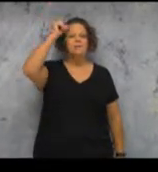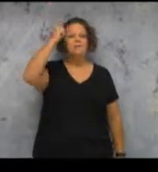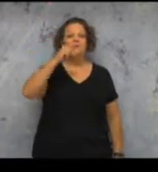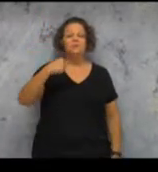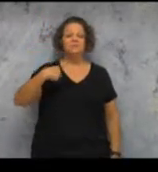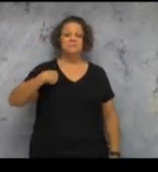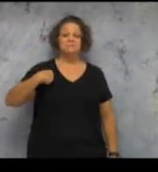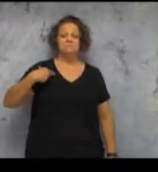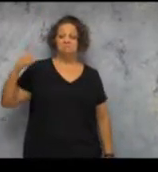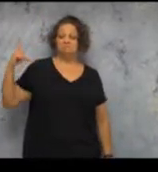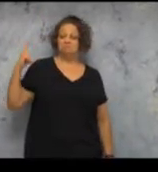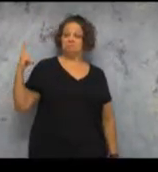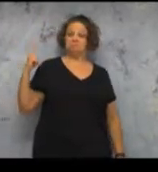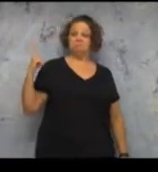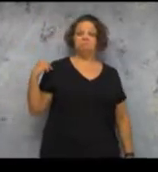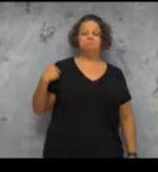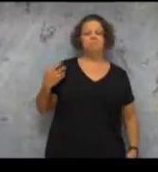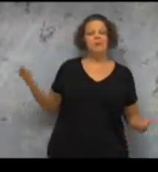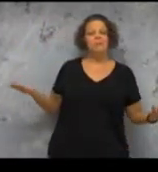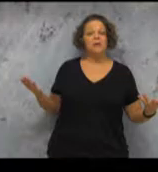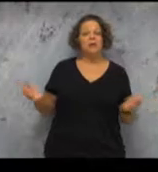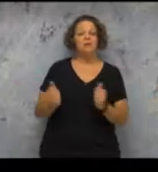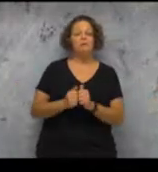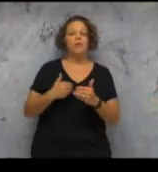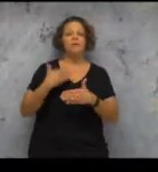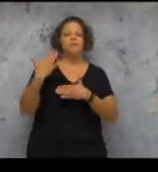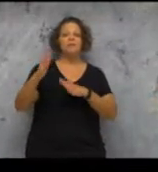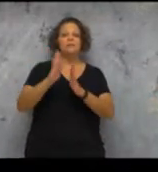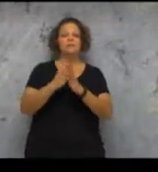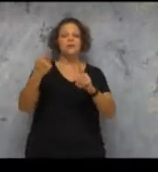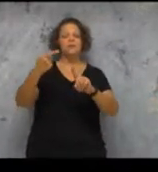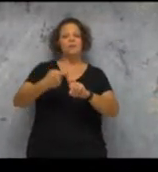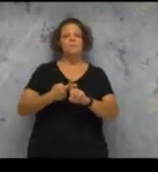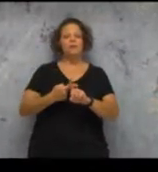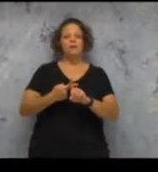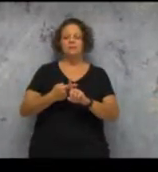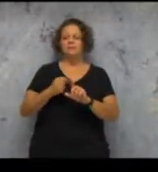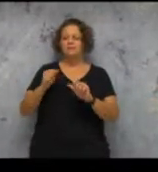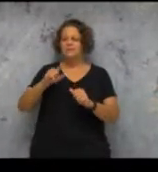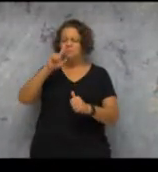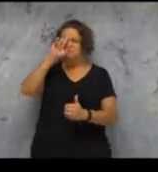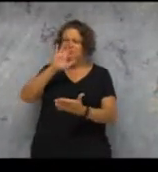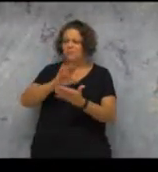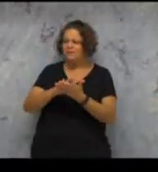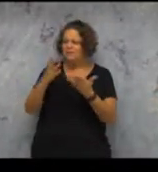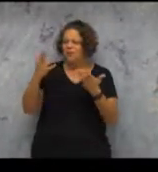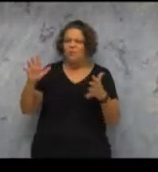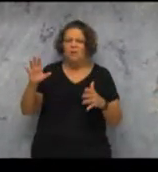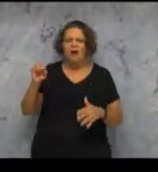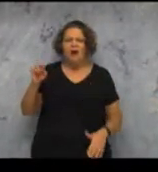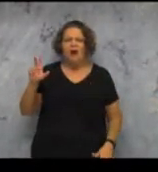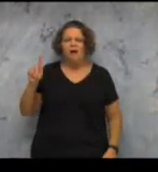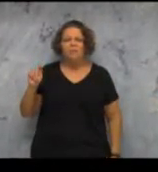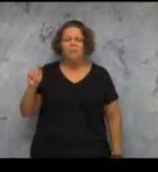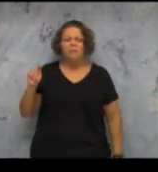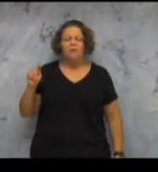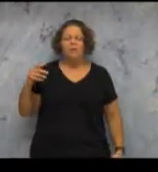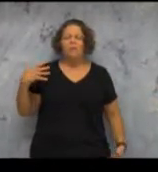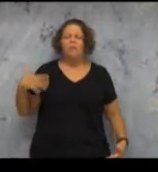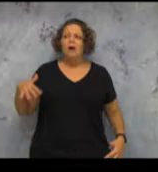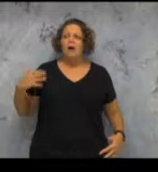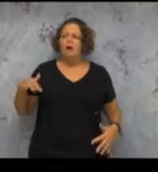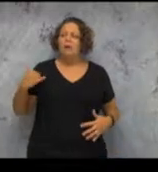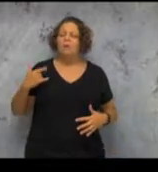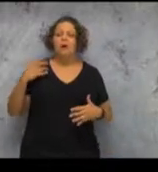Hi, boys and girls, it's Miss Rice, and I am here with our next book of the month. Can you believe it's already October? Well, I